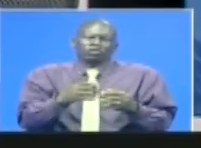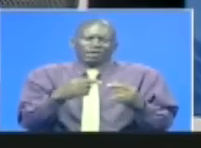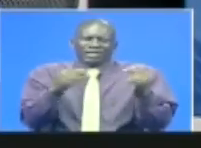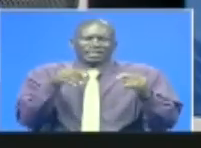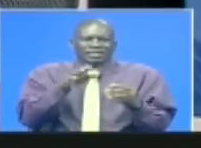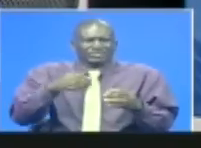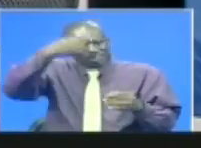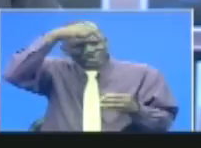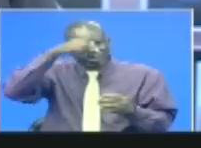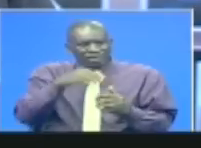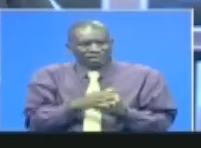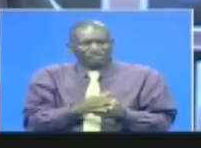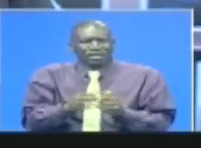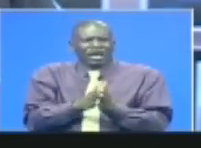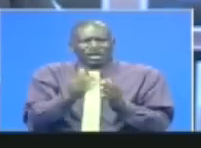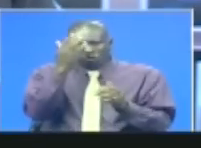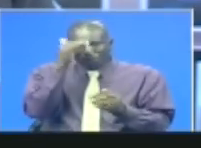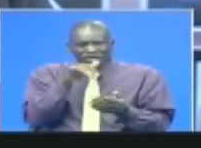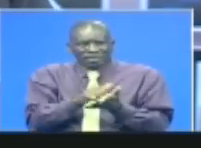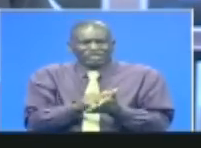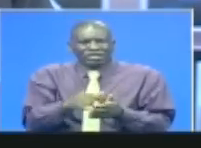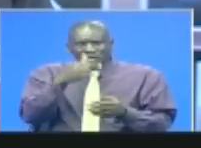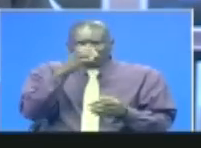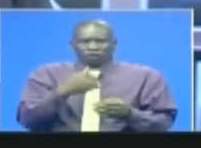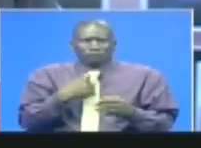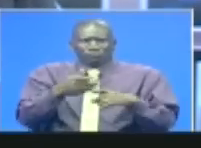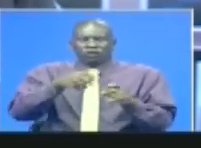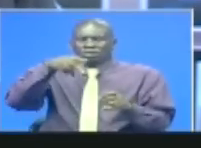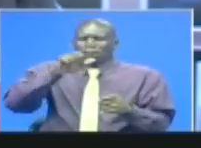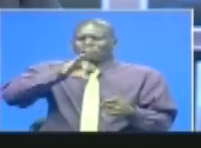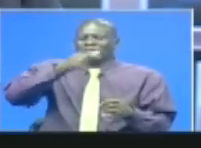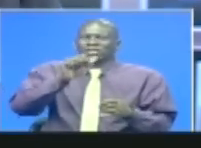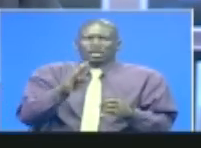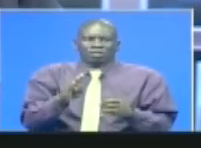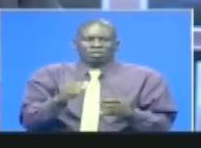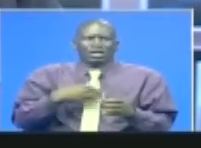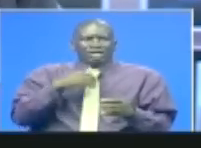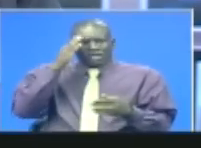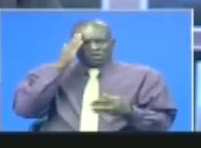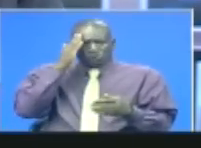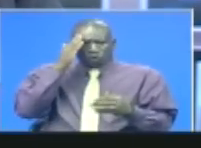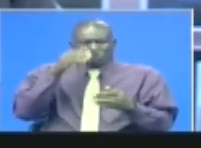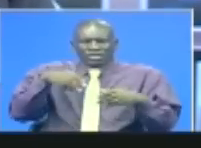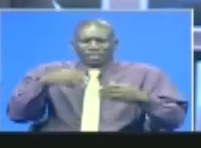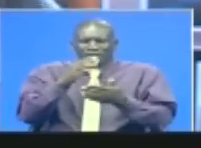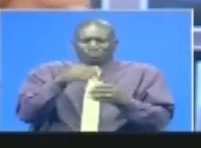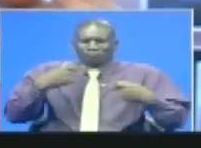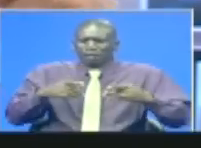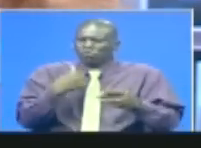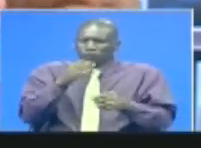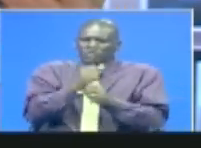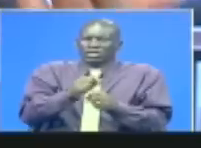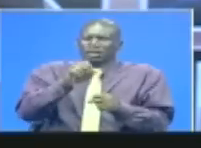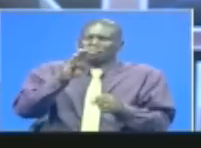have. Why is that? And because I am from Punjab. I know what caliber of people did become. I will tell